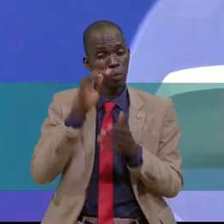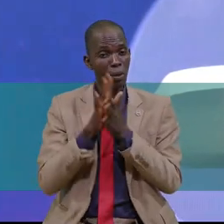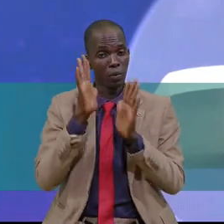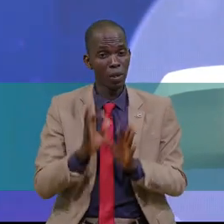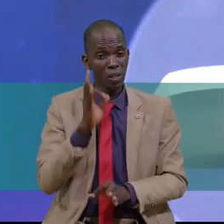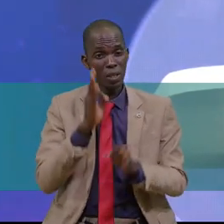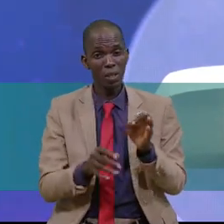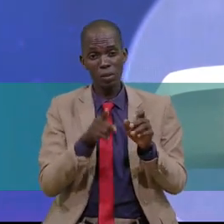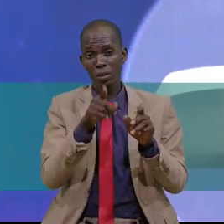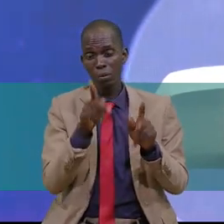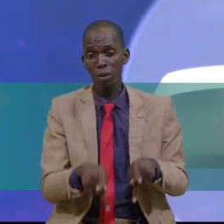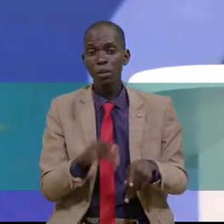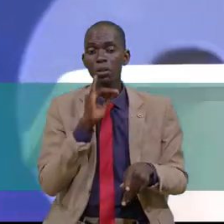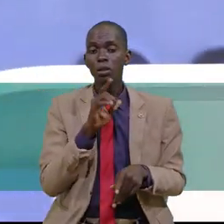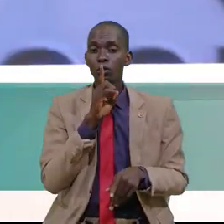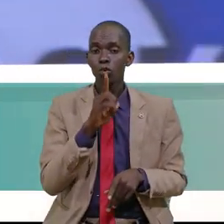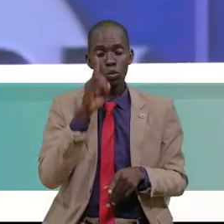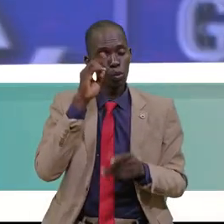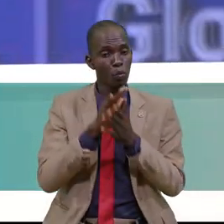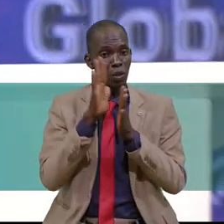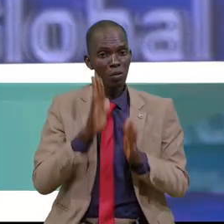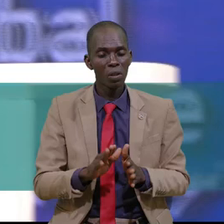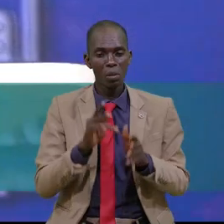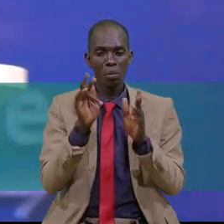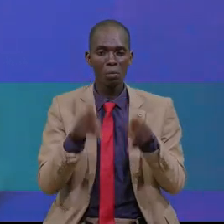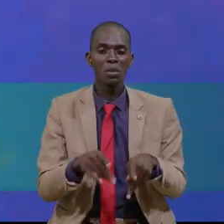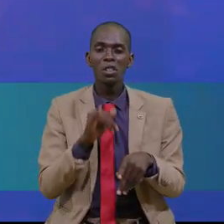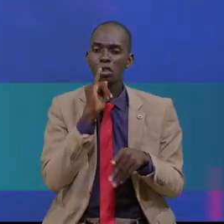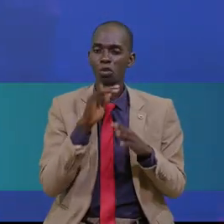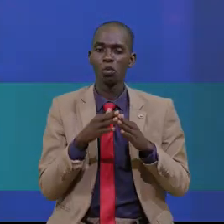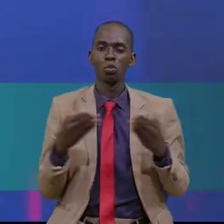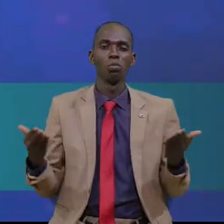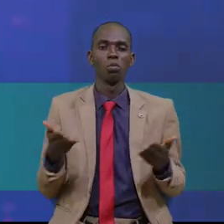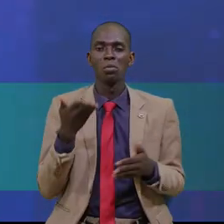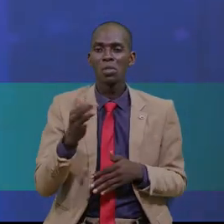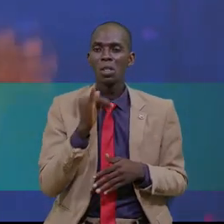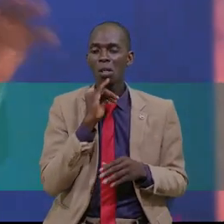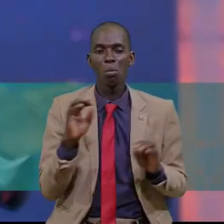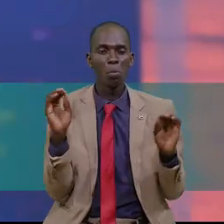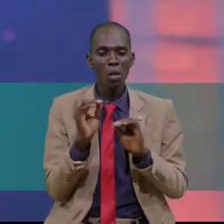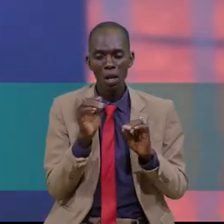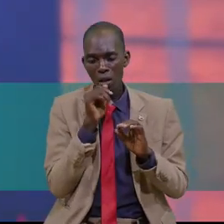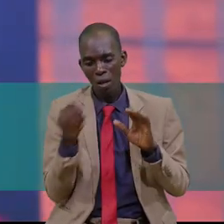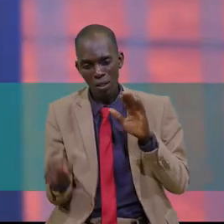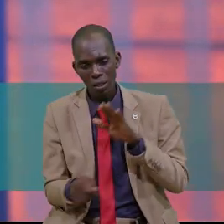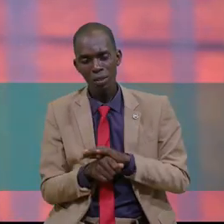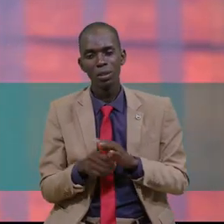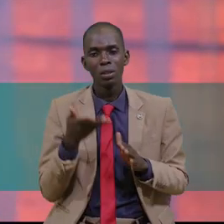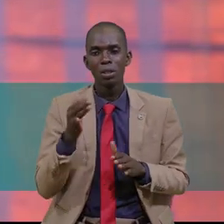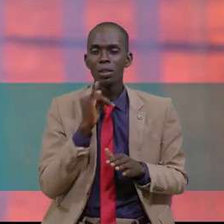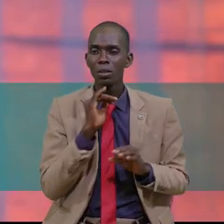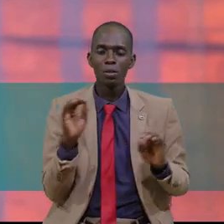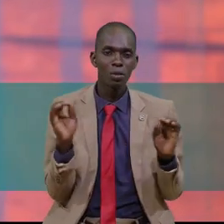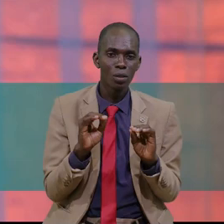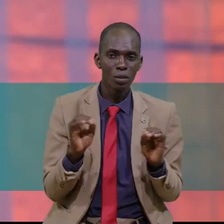it's open. There's nothing hidden. There's nothing that, you know, is sweeping under the carpet. There's nothing. I hope God does